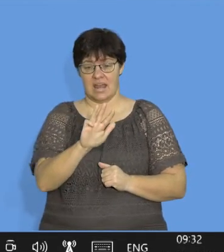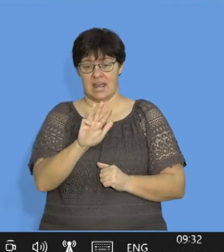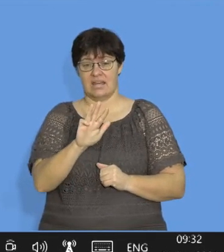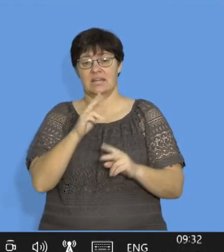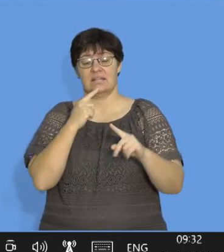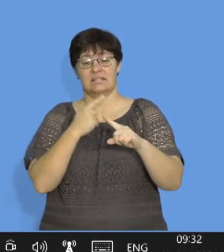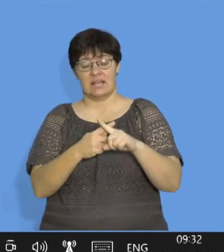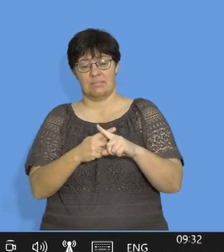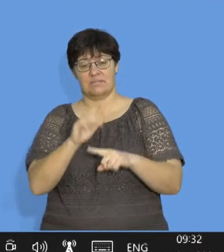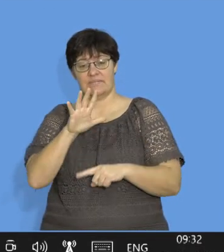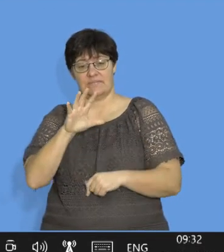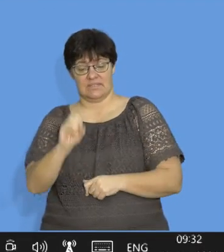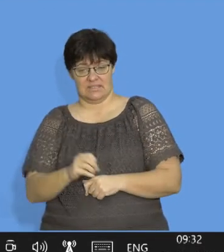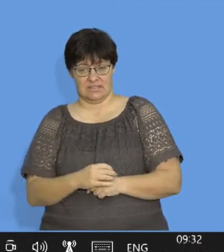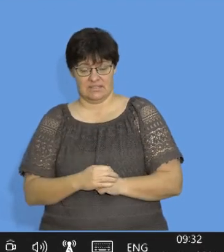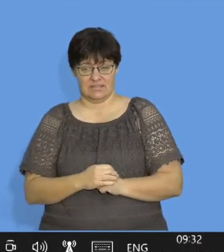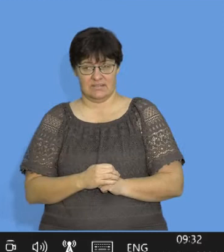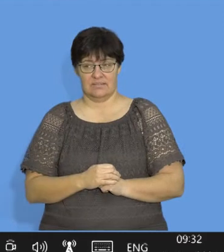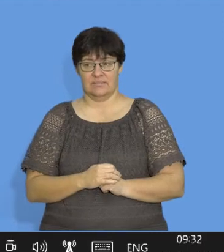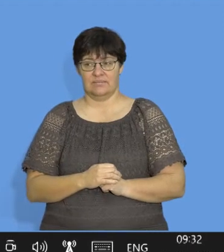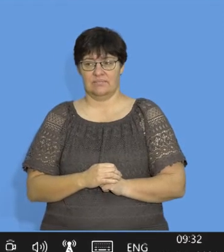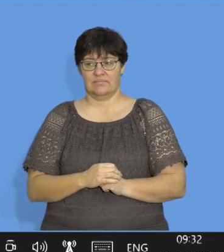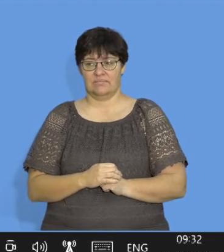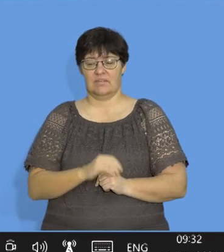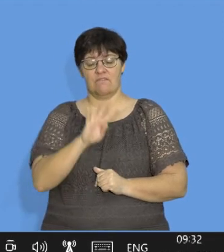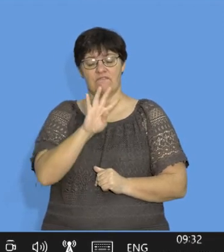9 times 50,